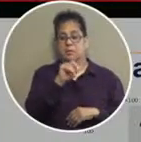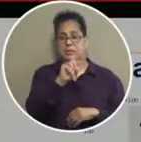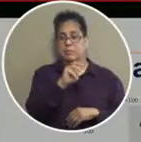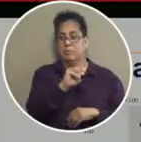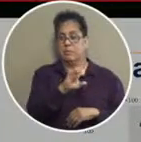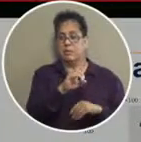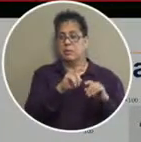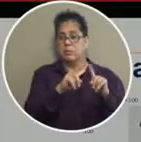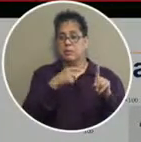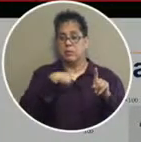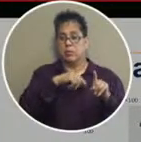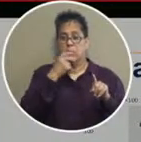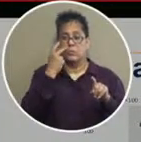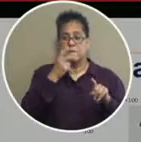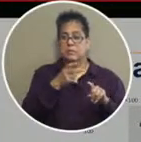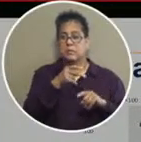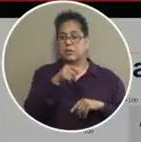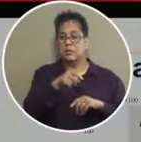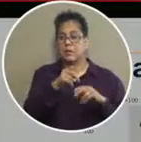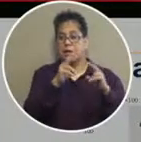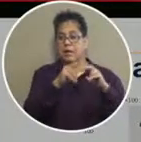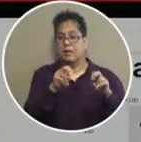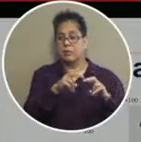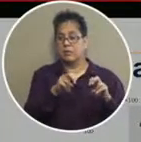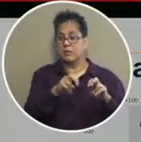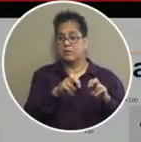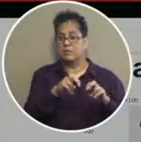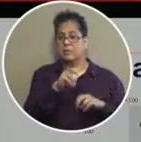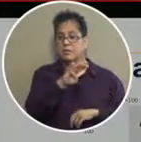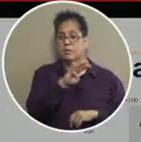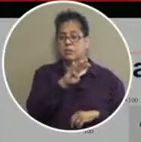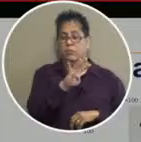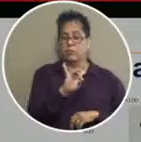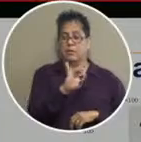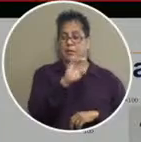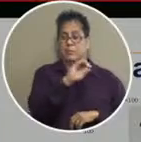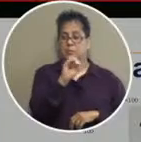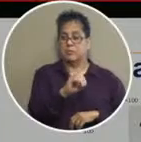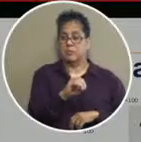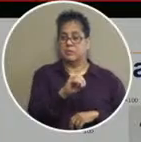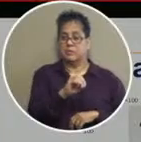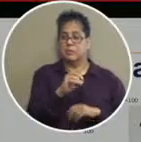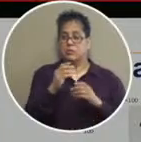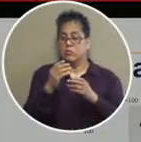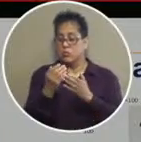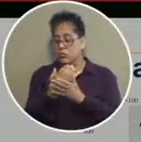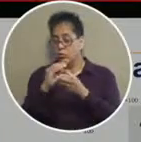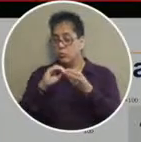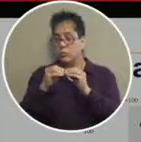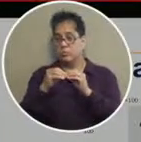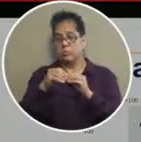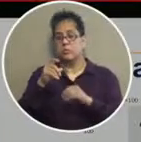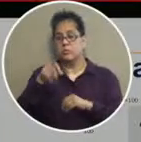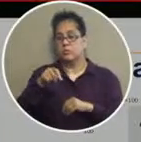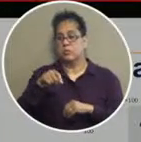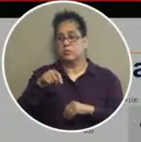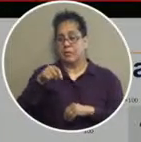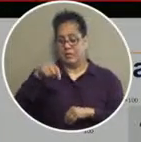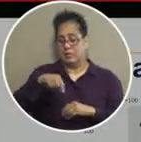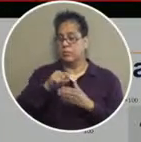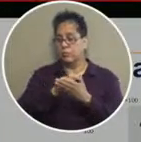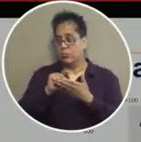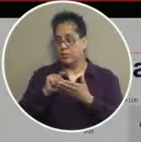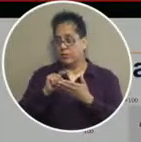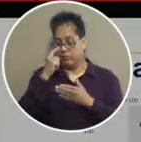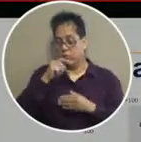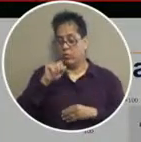the economy contract at an annualized rate of 0.48%. And so the new numbers should be released this week for